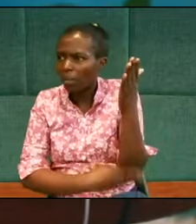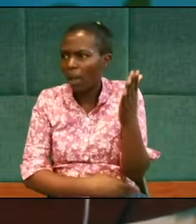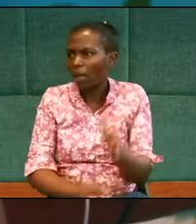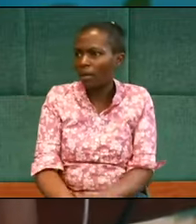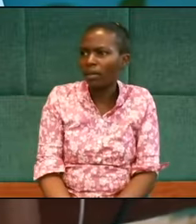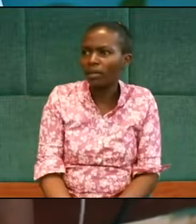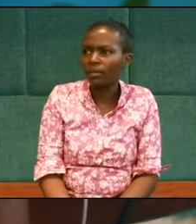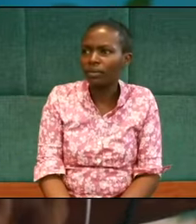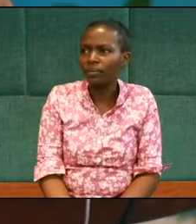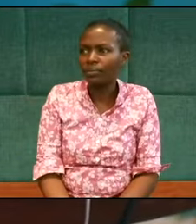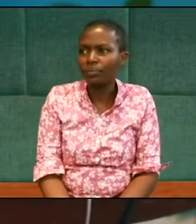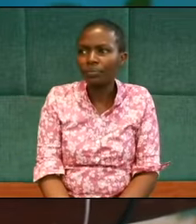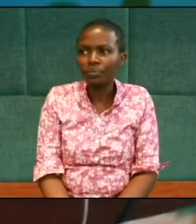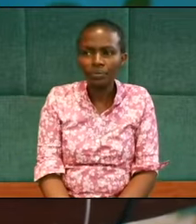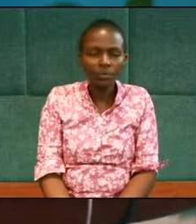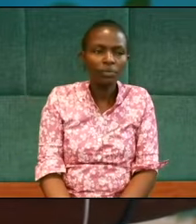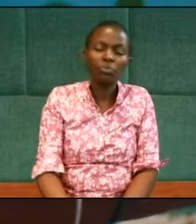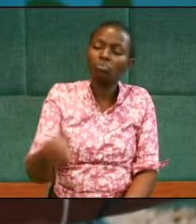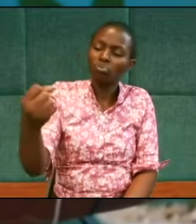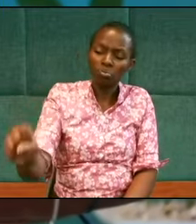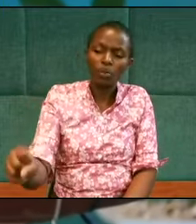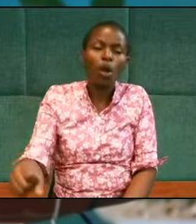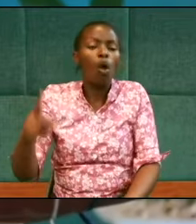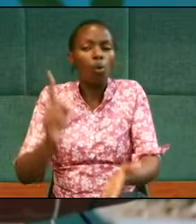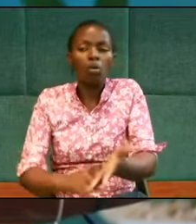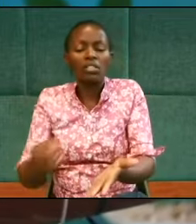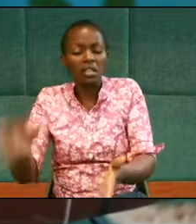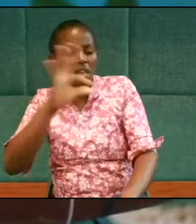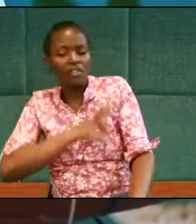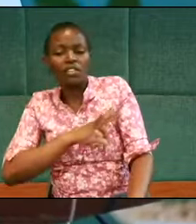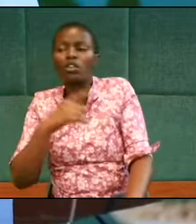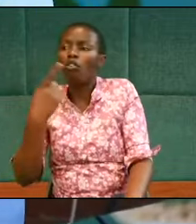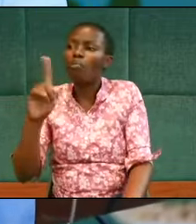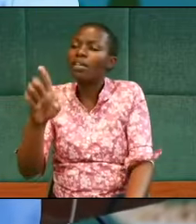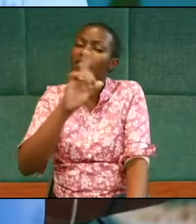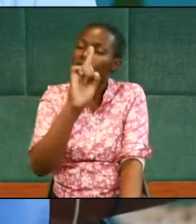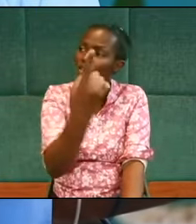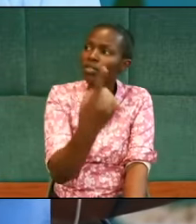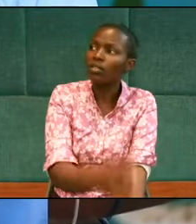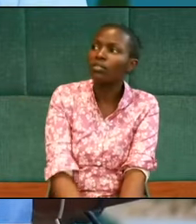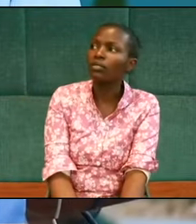Allow the sisters, man. So what are the benefits of being single? One,